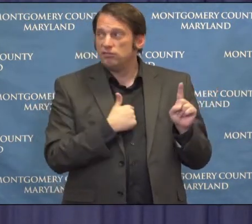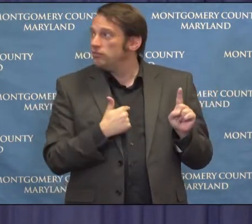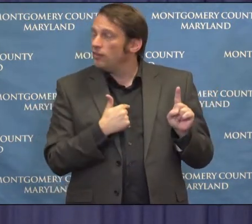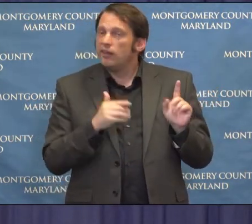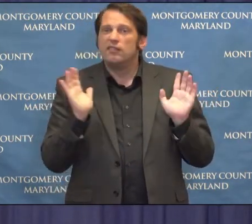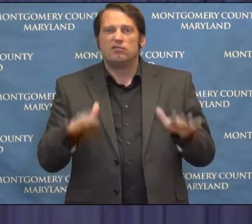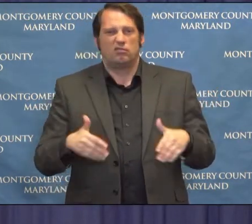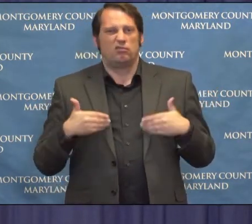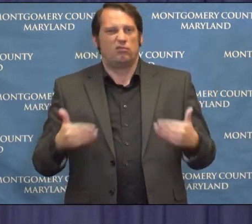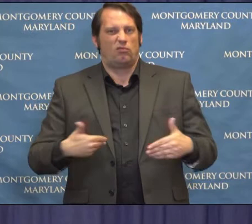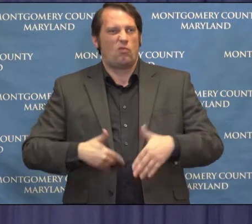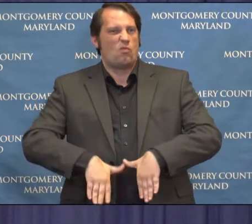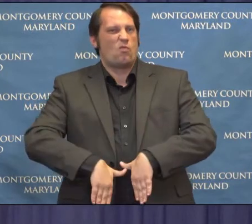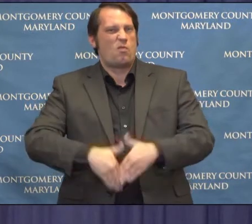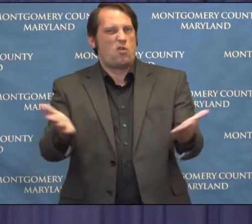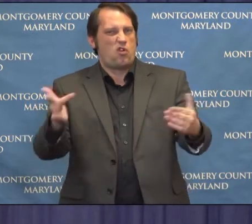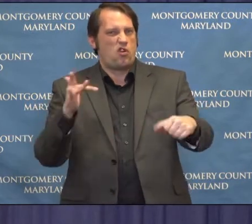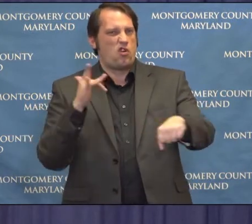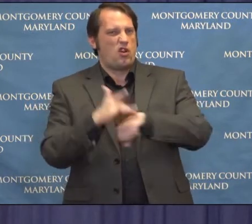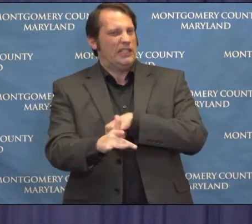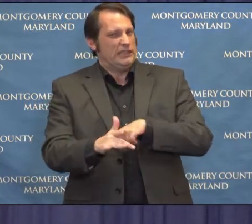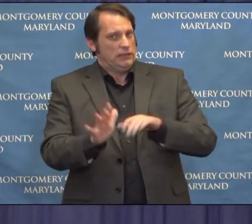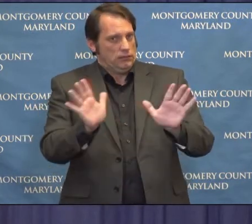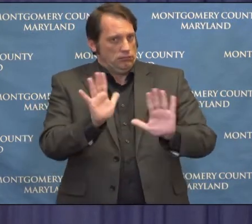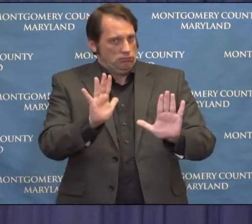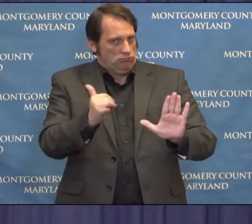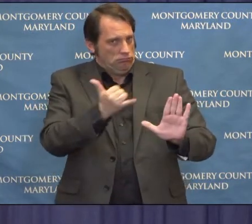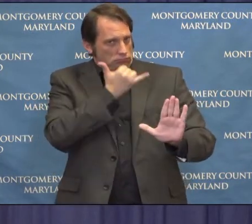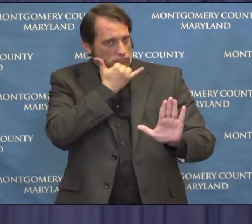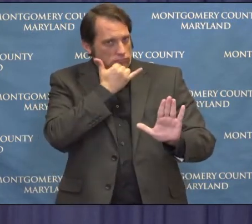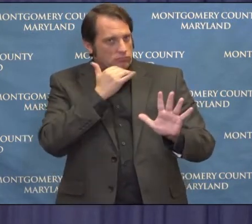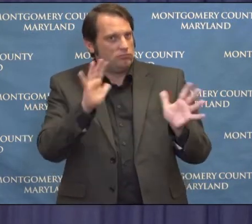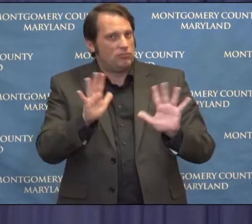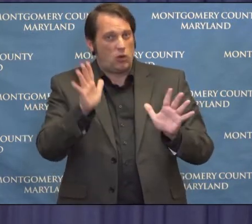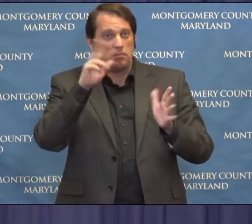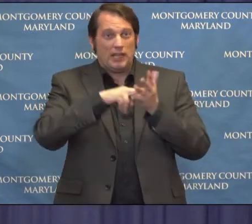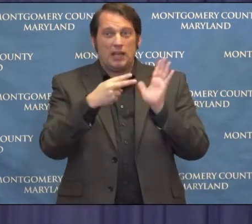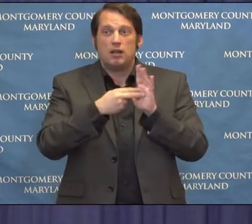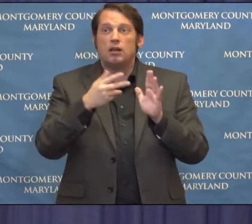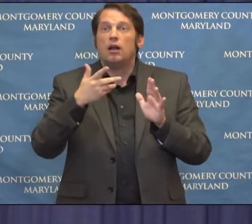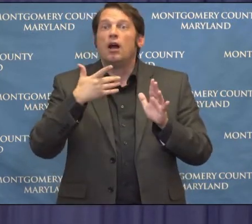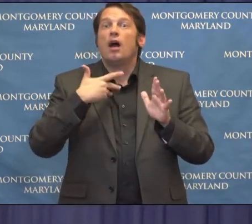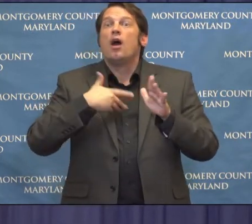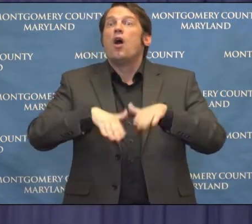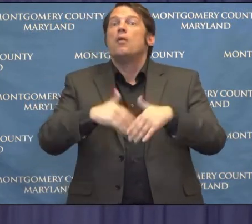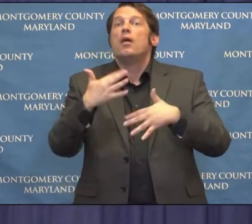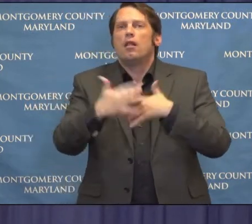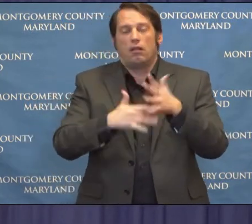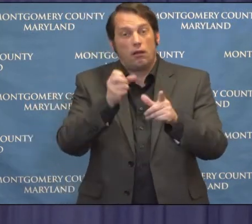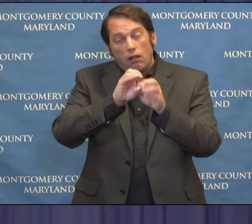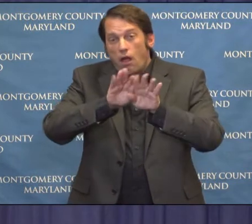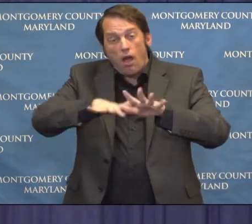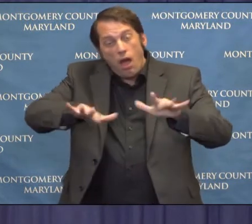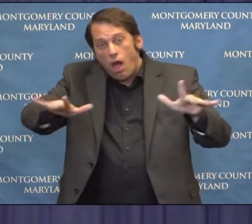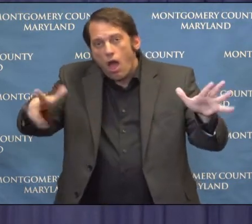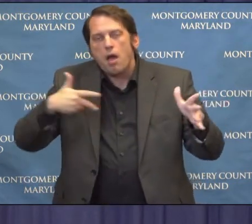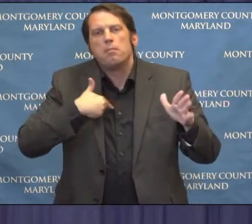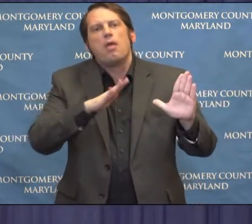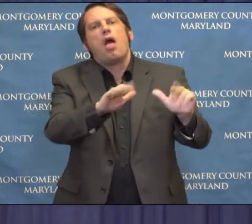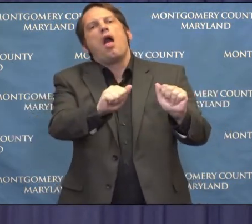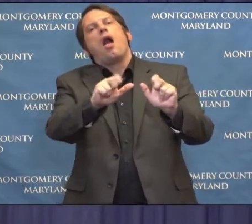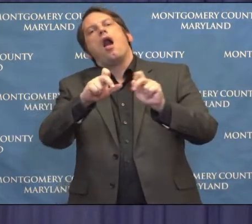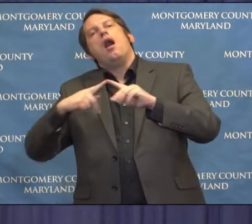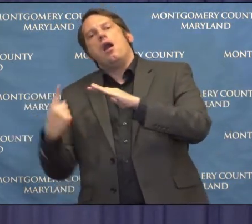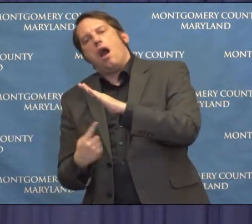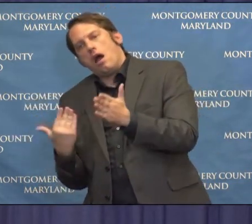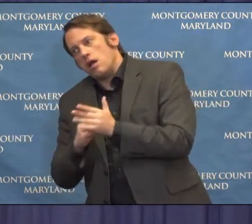reopen, that we will just be back here again. And he doesn't want to go there, and none of us want to go there, because all that'll do